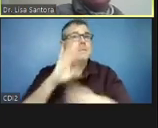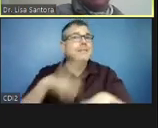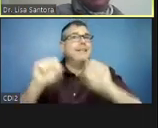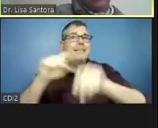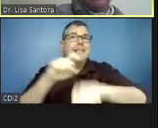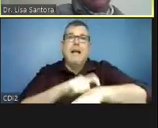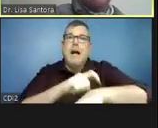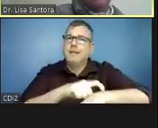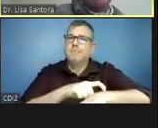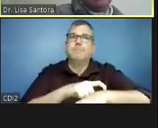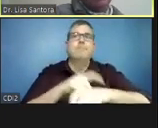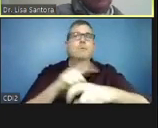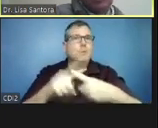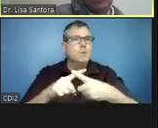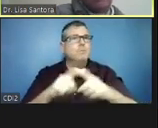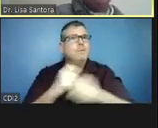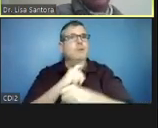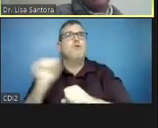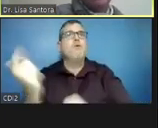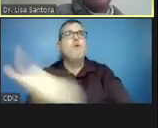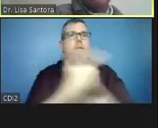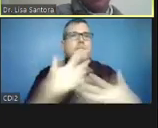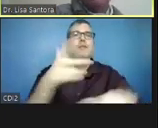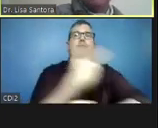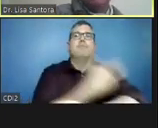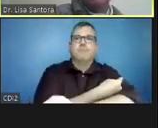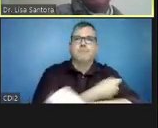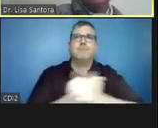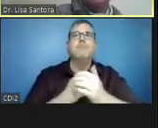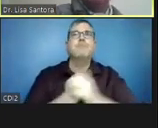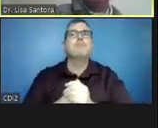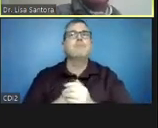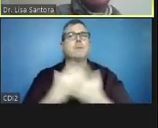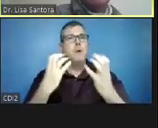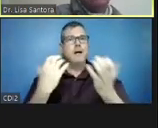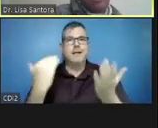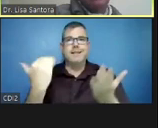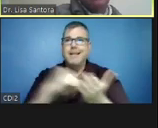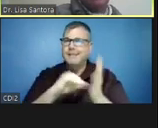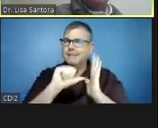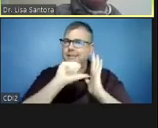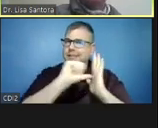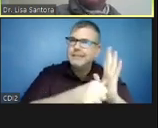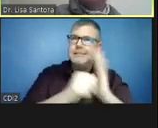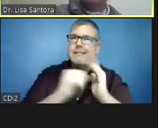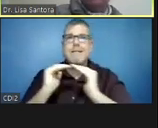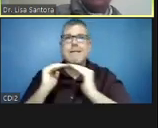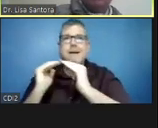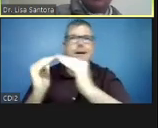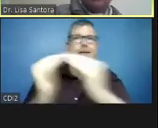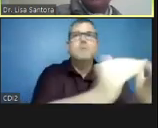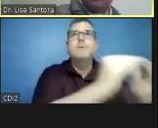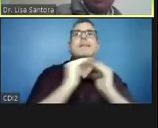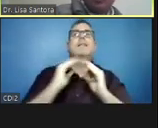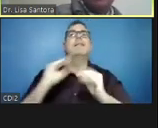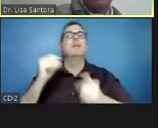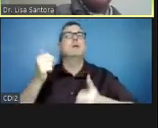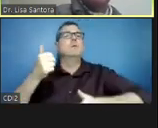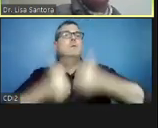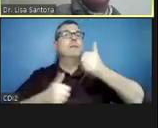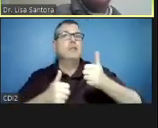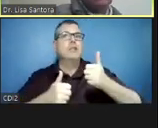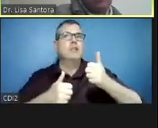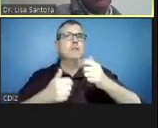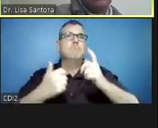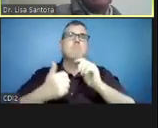want to do it in a way that is, again, equitable and that prioritizes populations where we can have the greatest impact, which is why we started with our nursing homes, where we